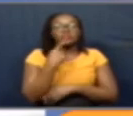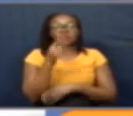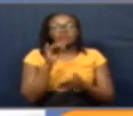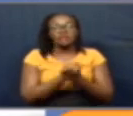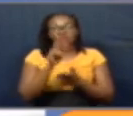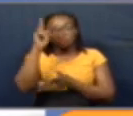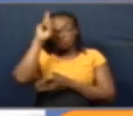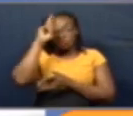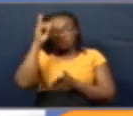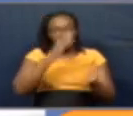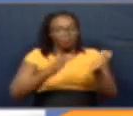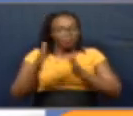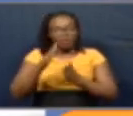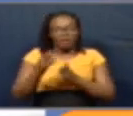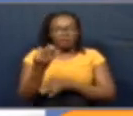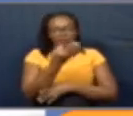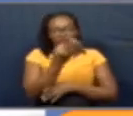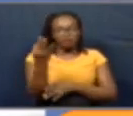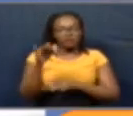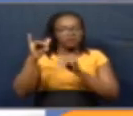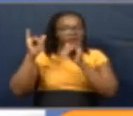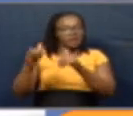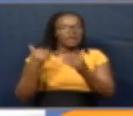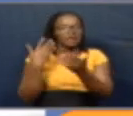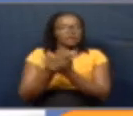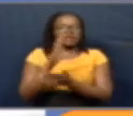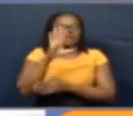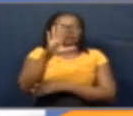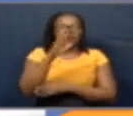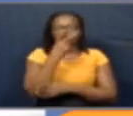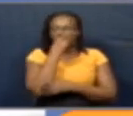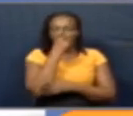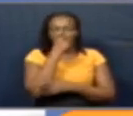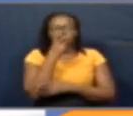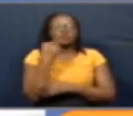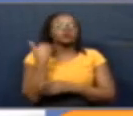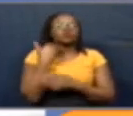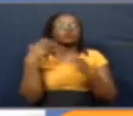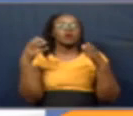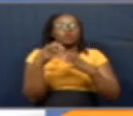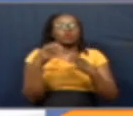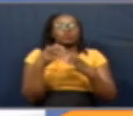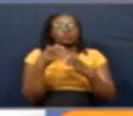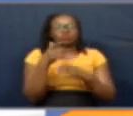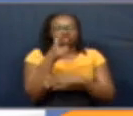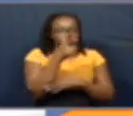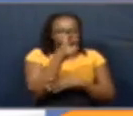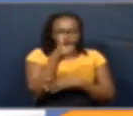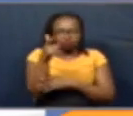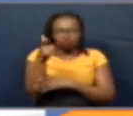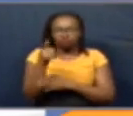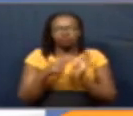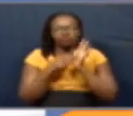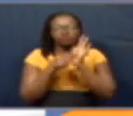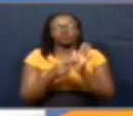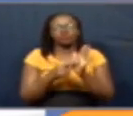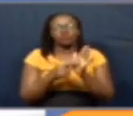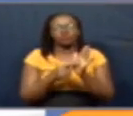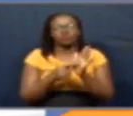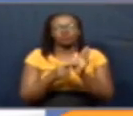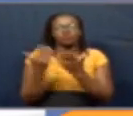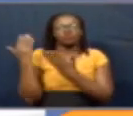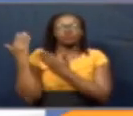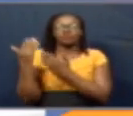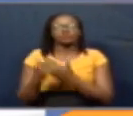to detain the three until the five suspected goons captured on camera are revealed, as Jackie Maribe now